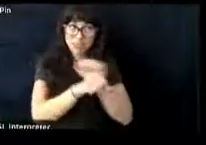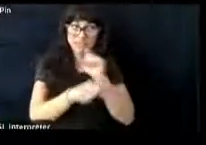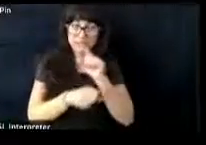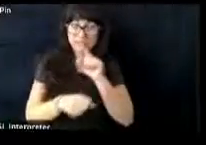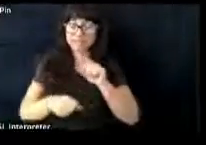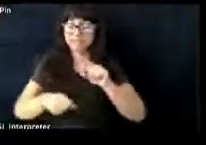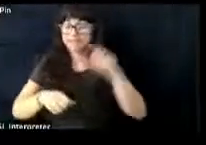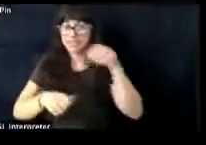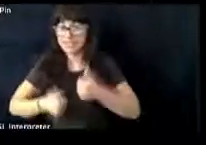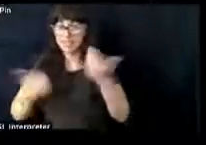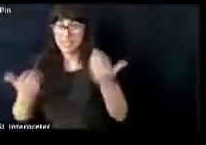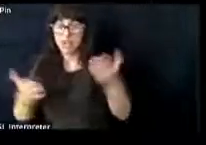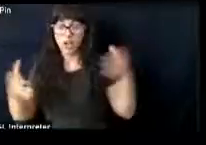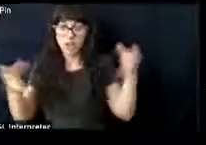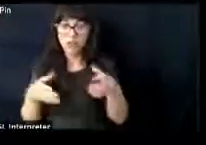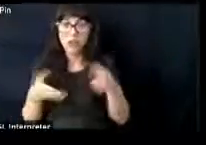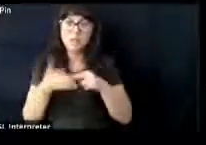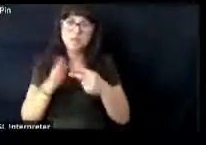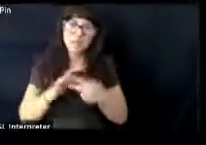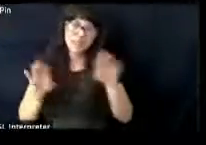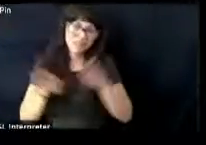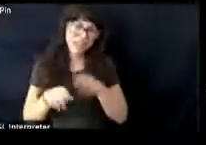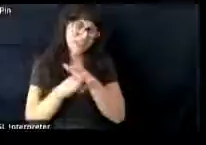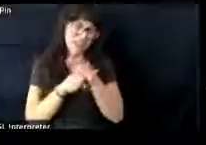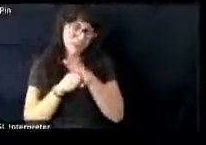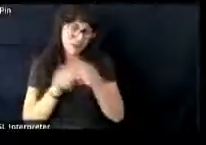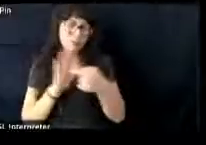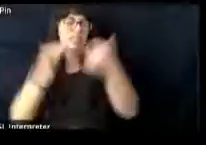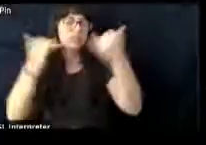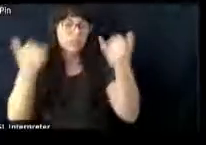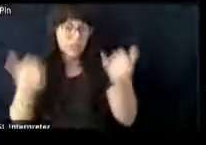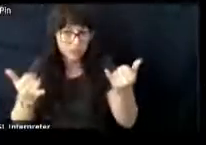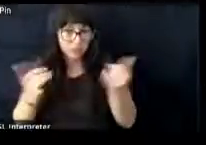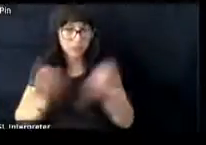the Valley had adequate representation.